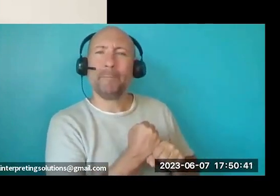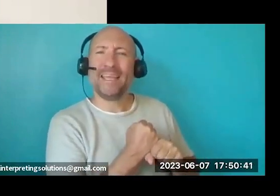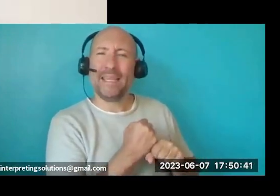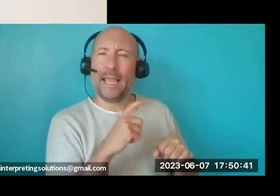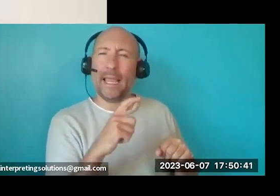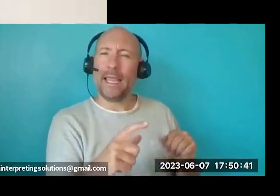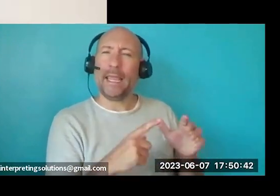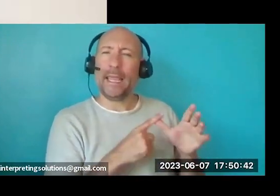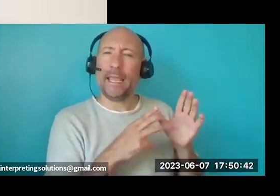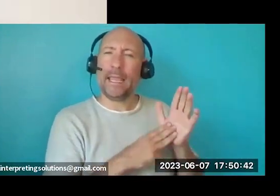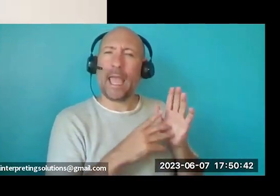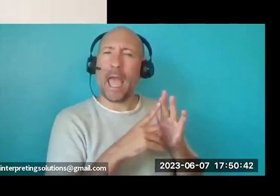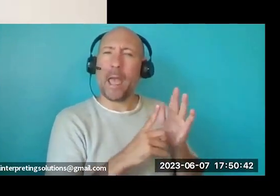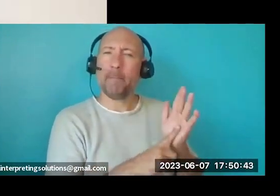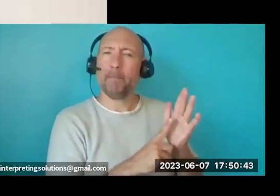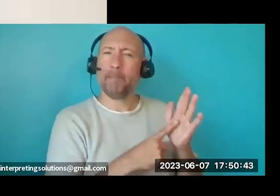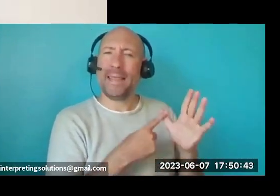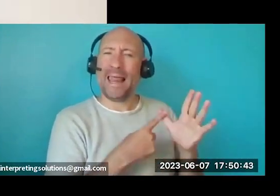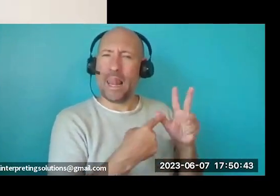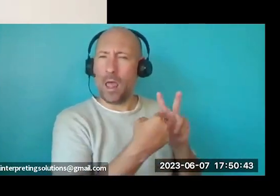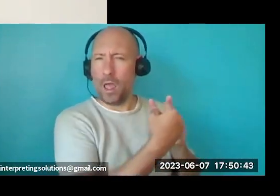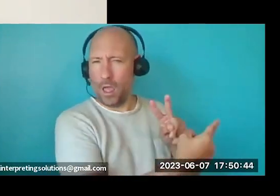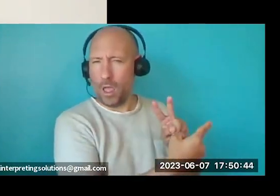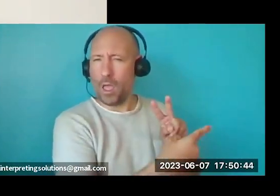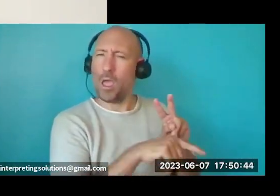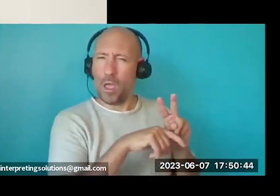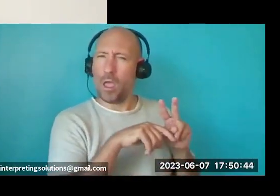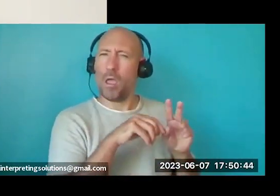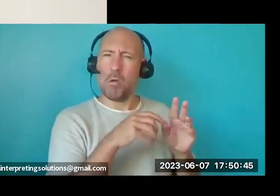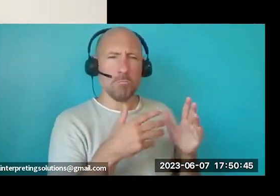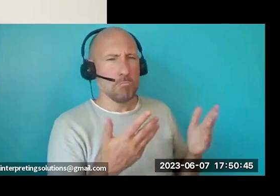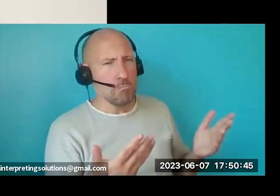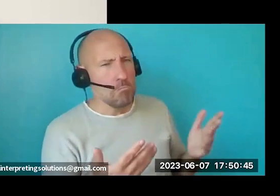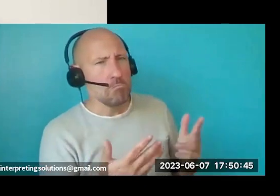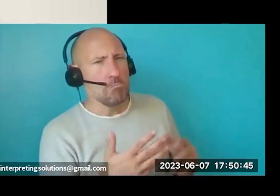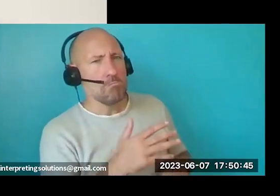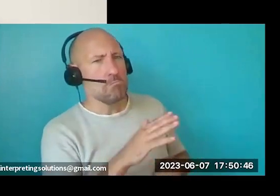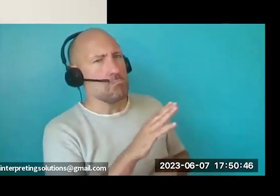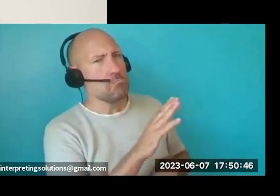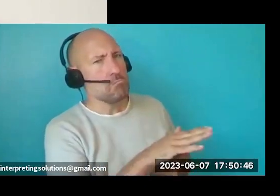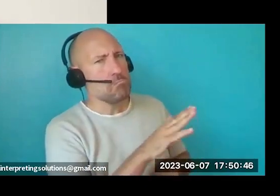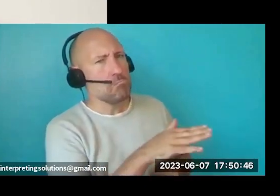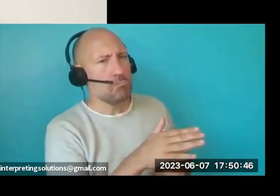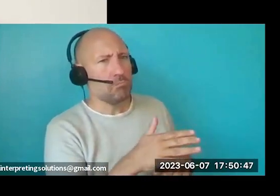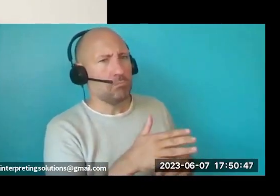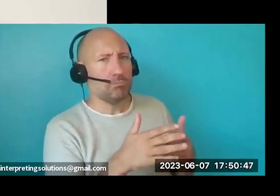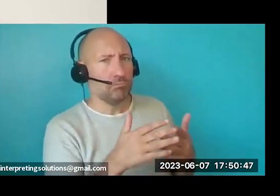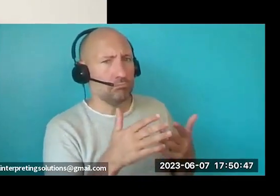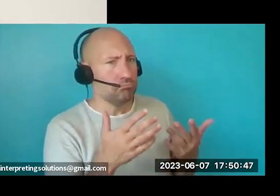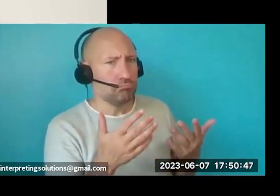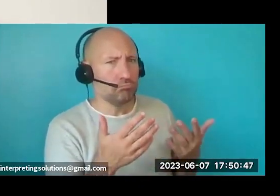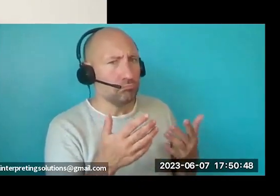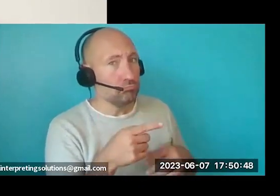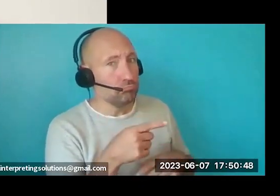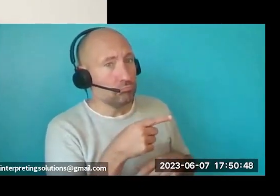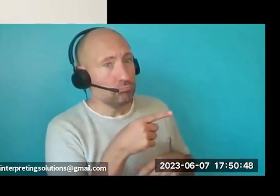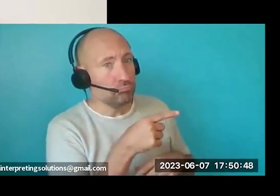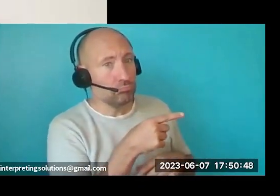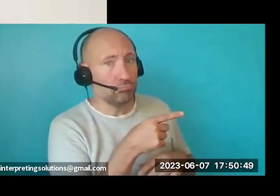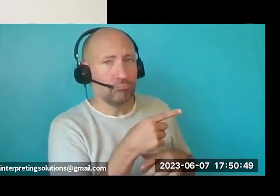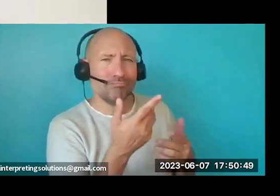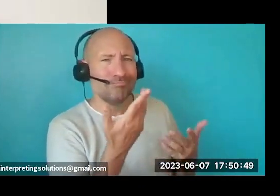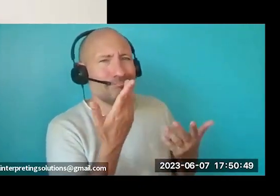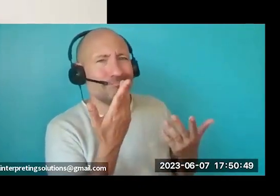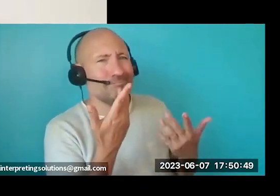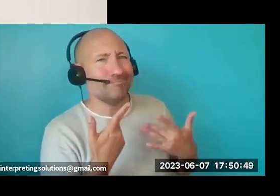and ask them whether they are willing to